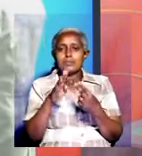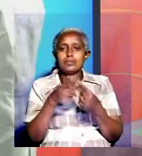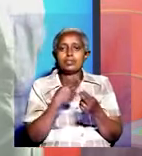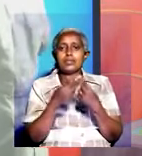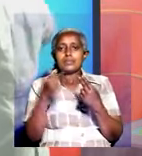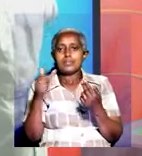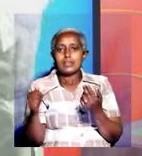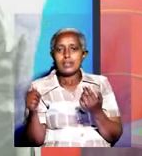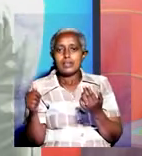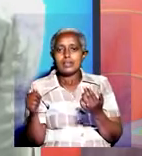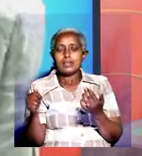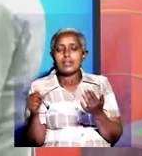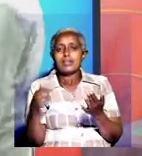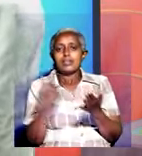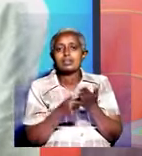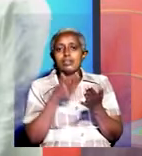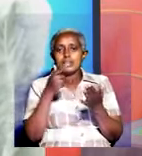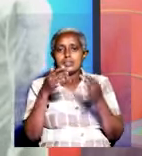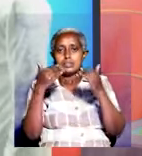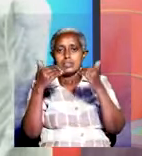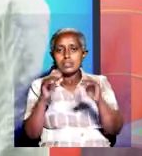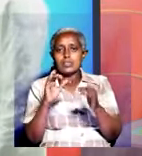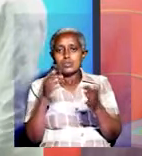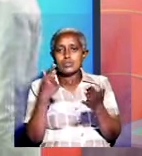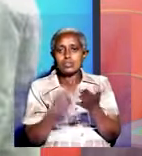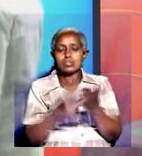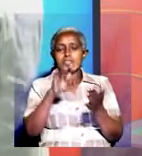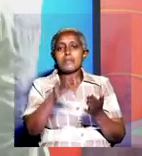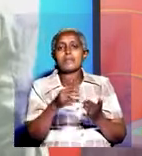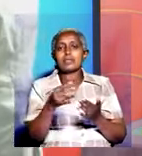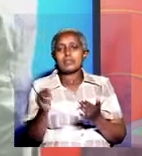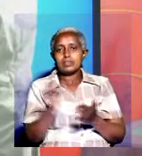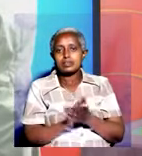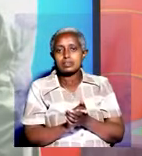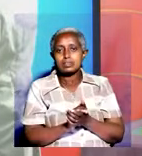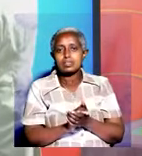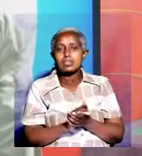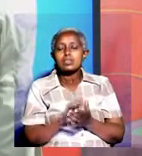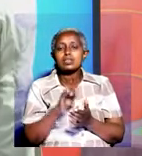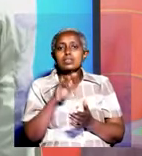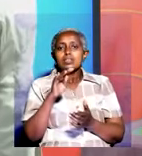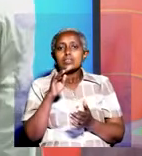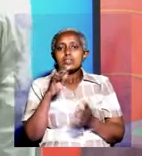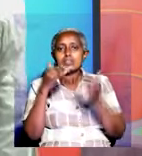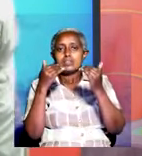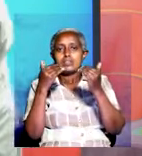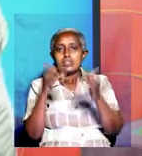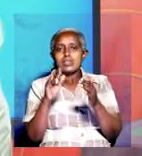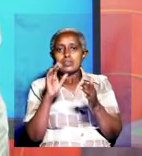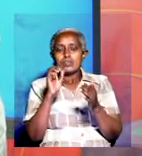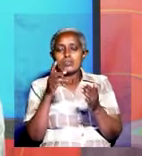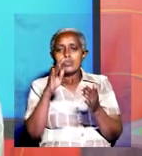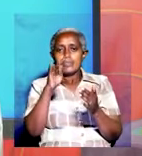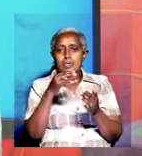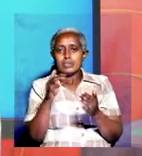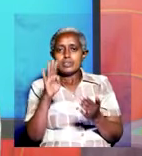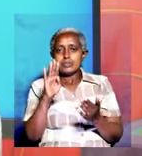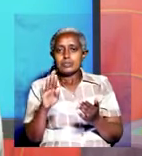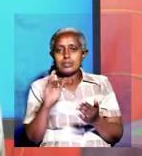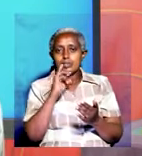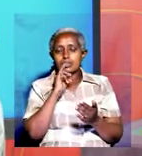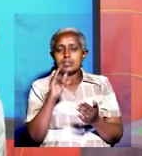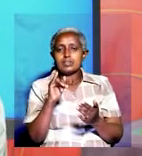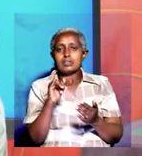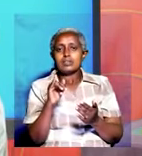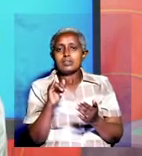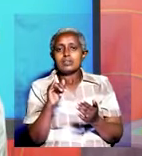times A, let's see the size of these matrices. The size of matrix B is this. It